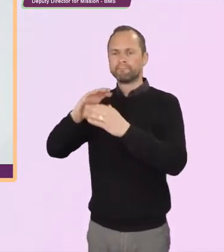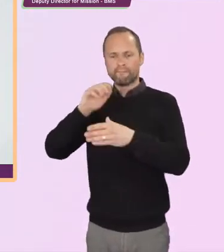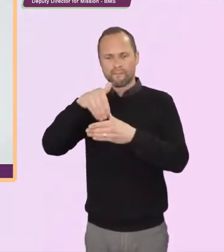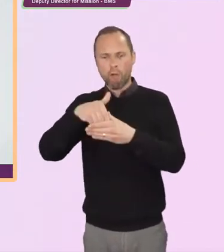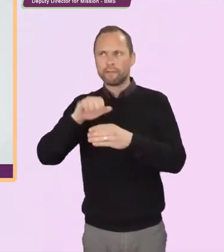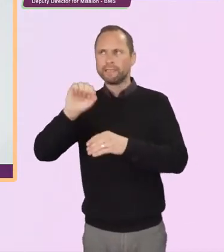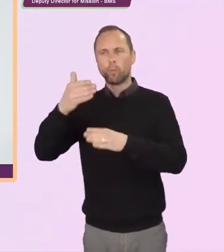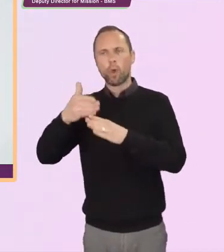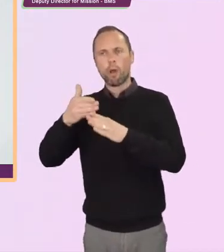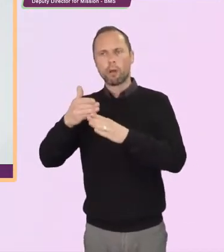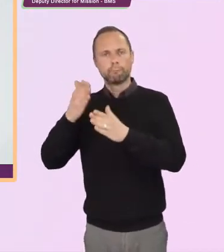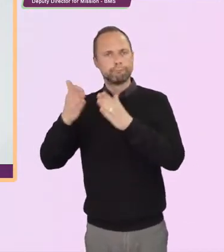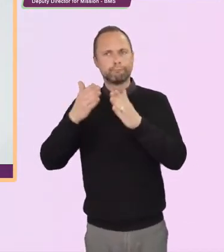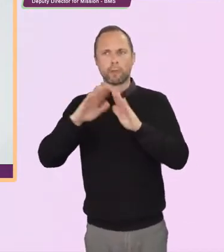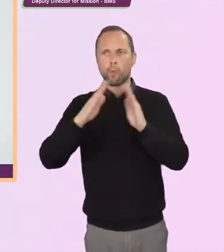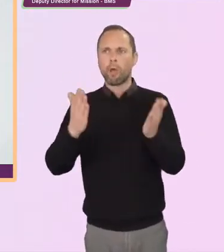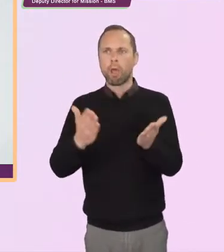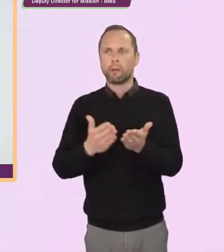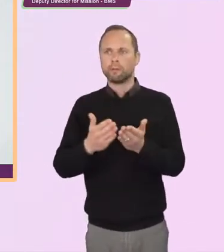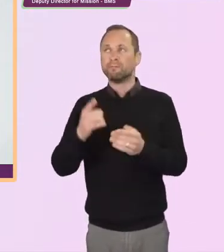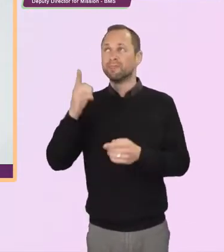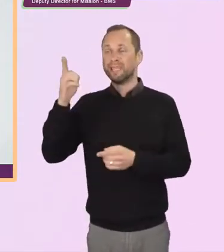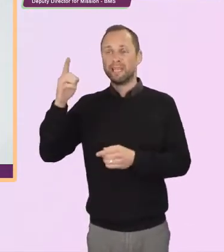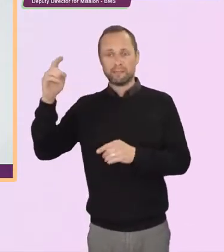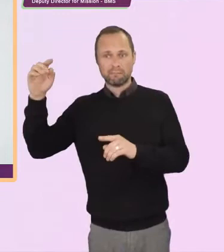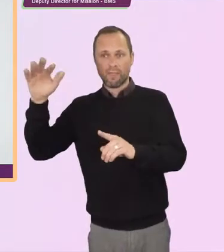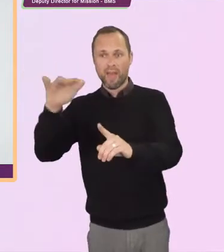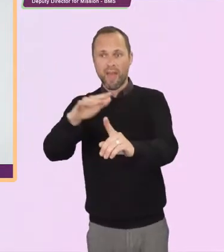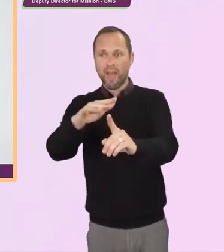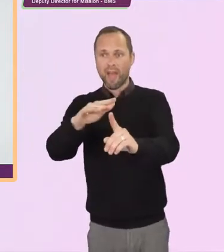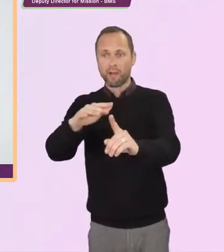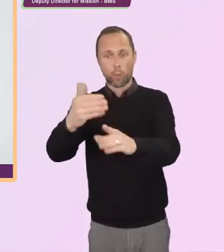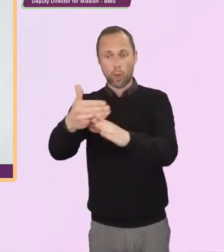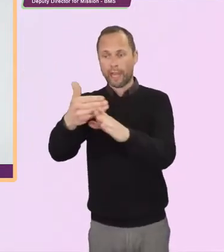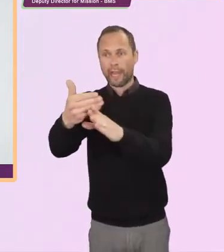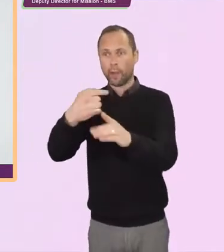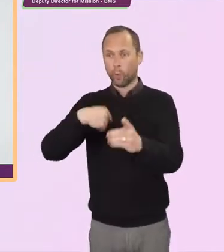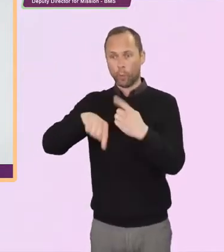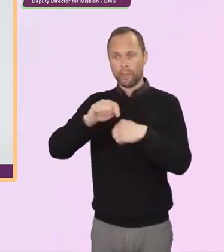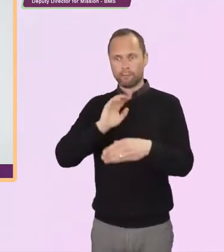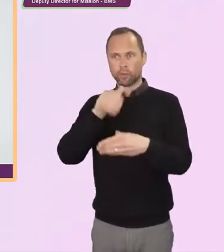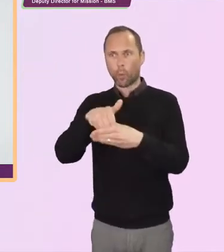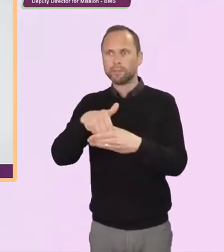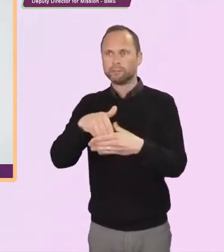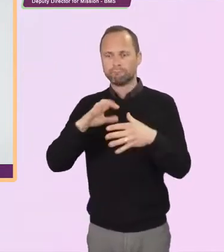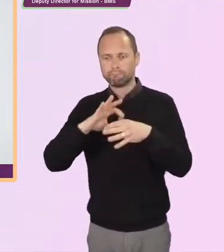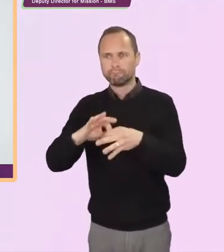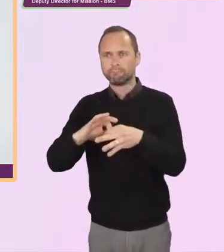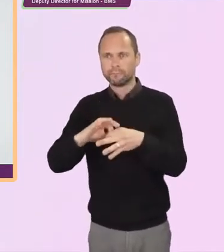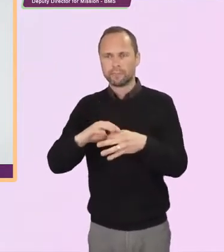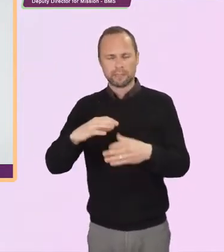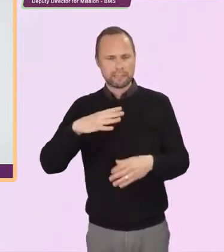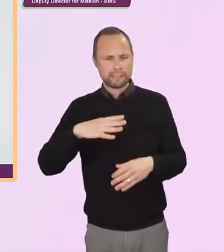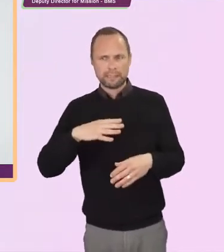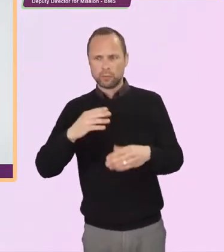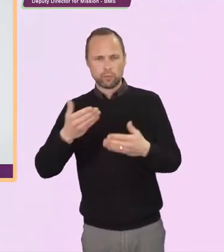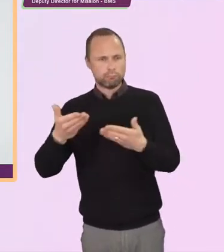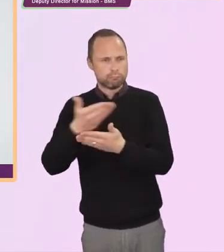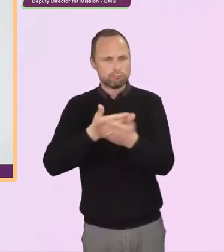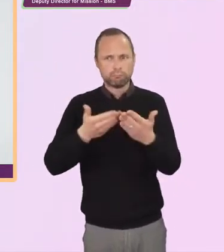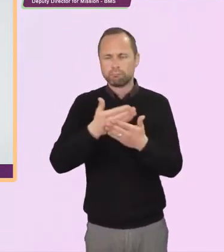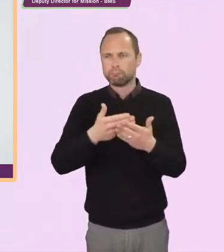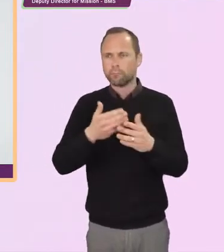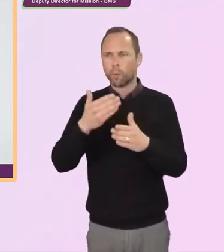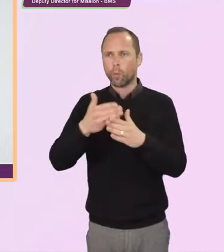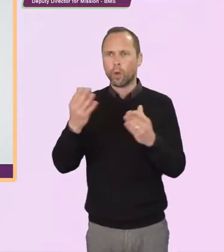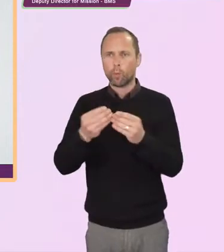we've seen him weave together the right people with the right skills in the right places at the right time with the right resources